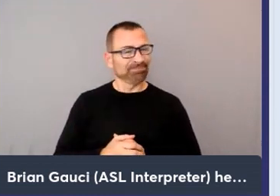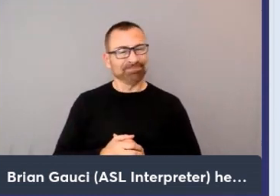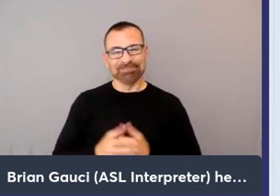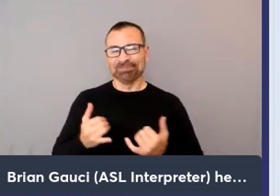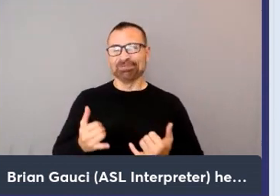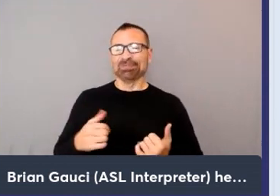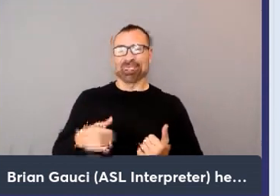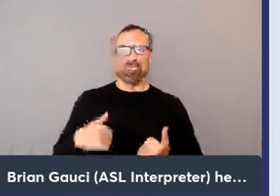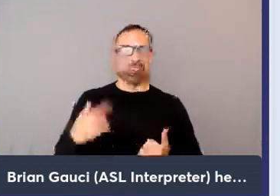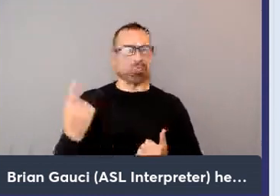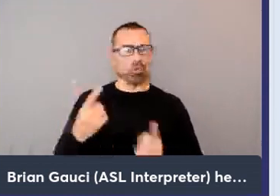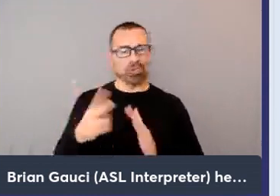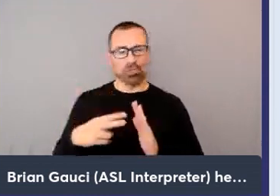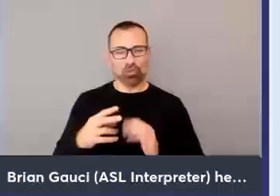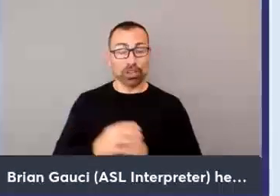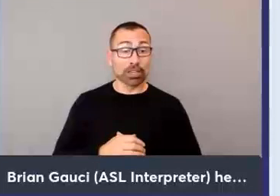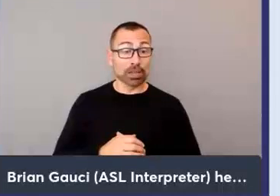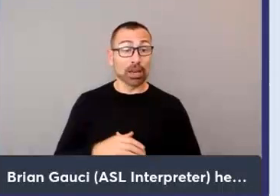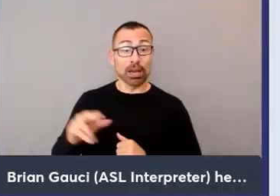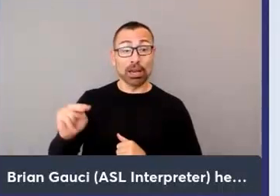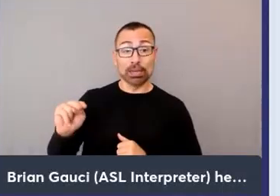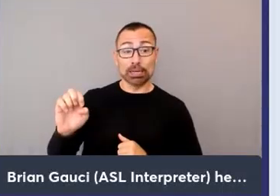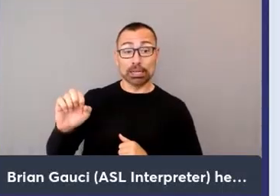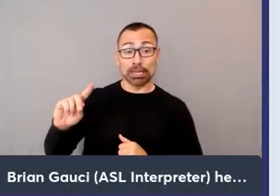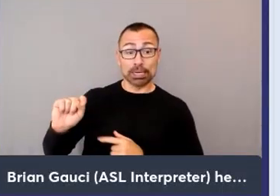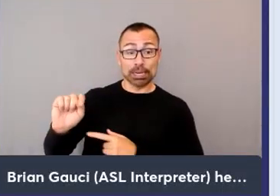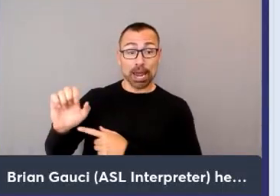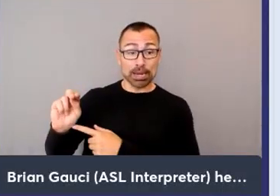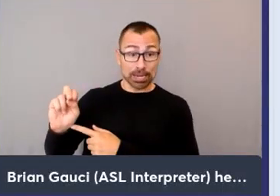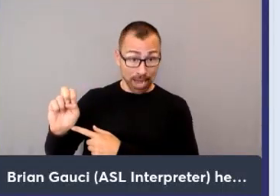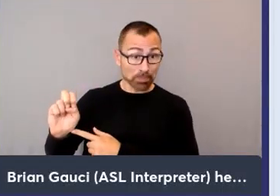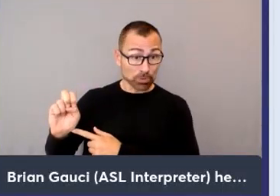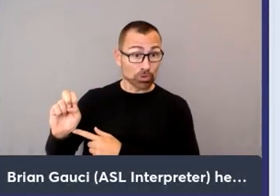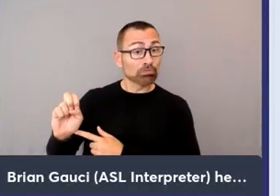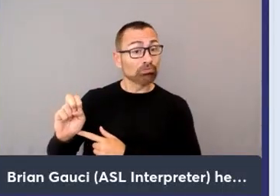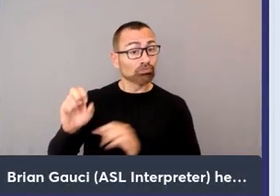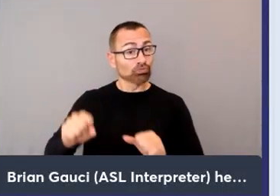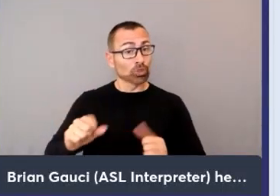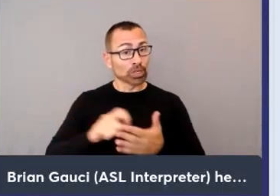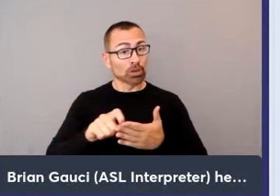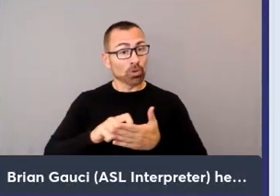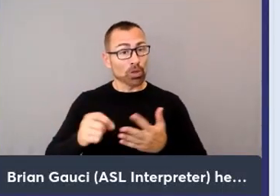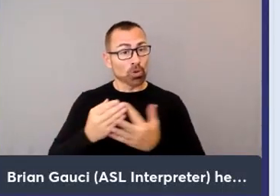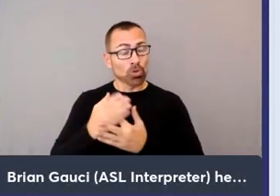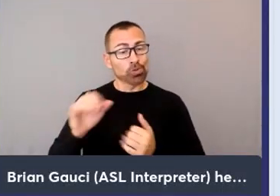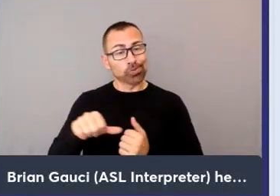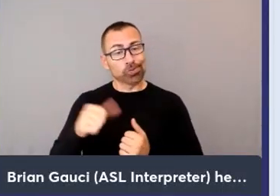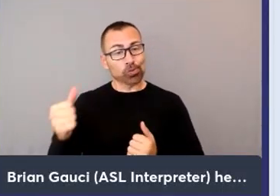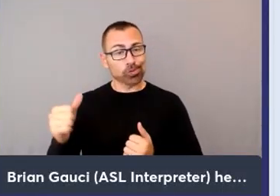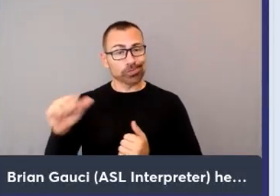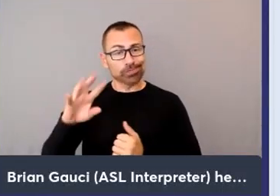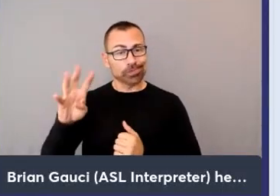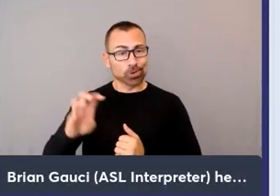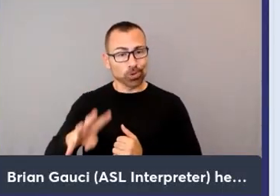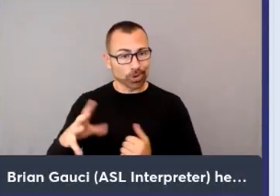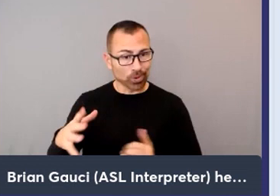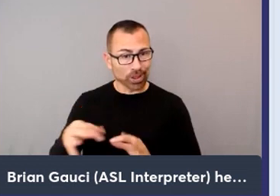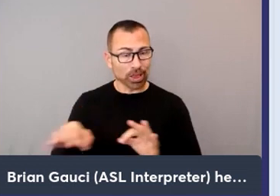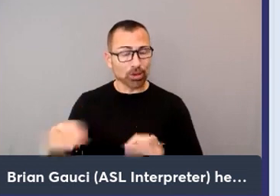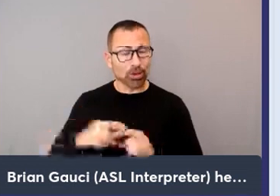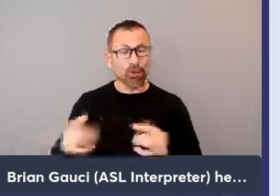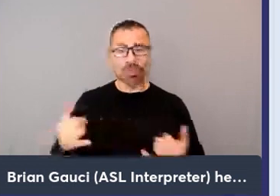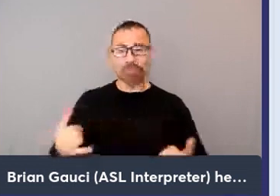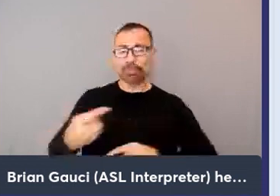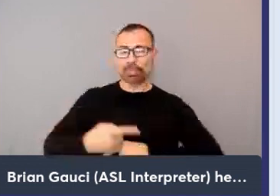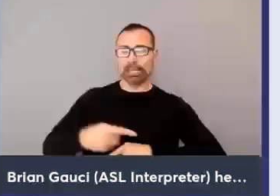Okay. Neptune allows you to write to it for either a bulk loader or through our query languages. Today, this tool is really meant for more